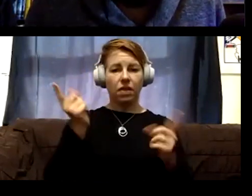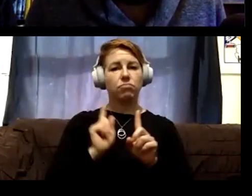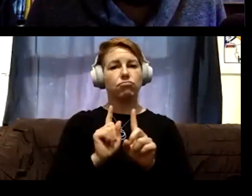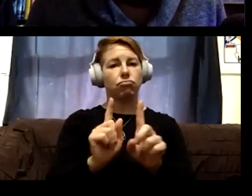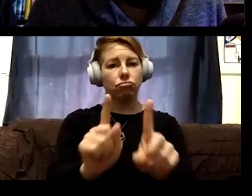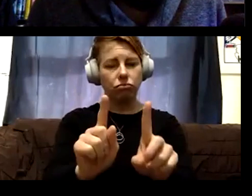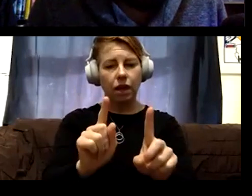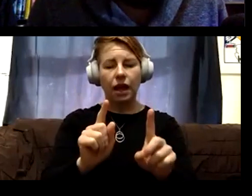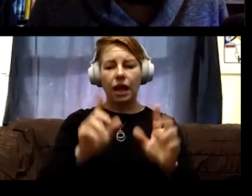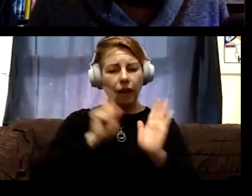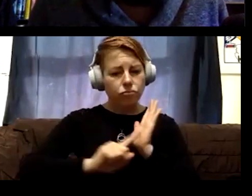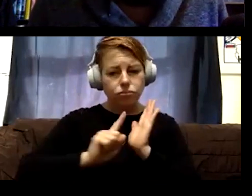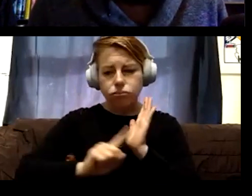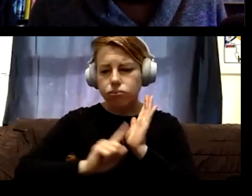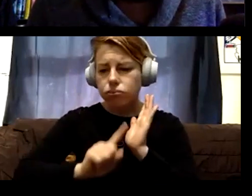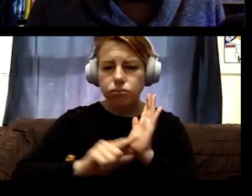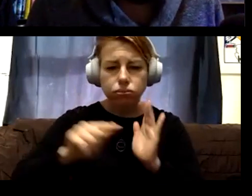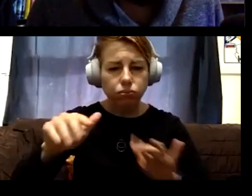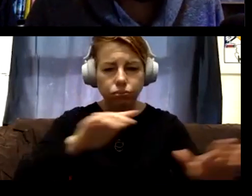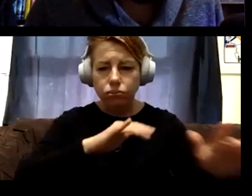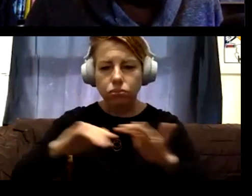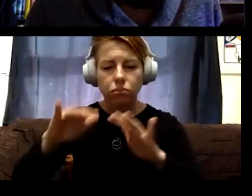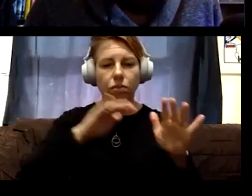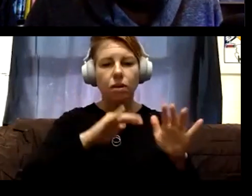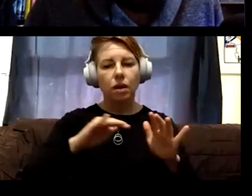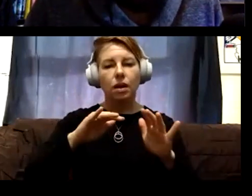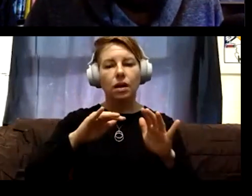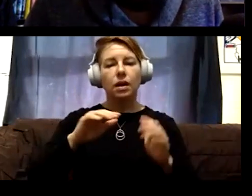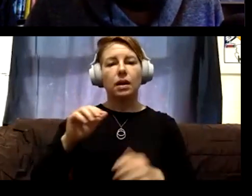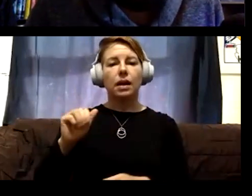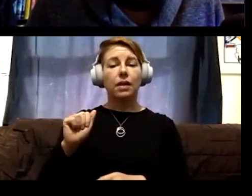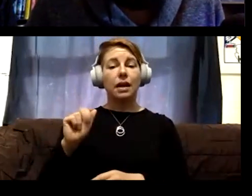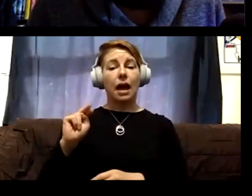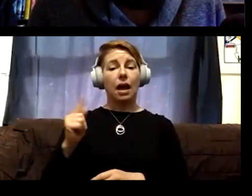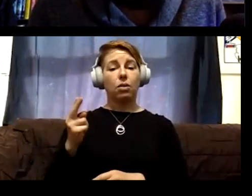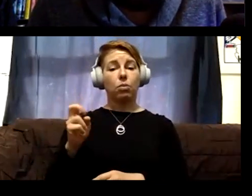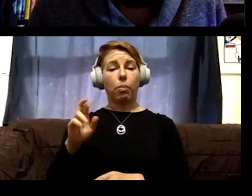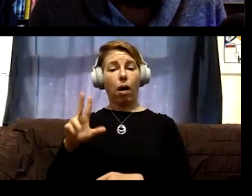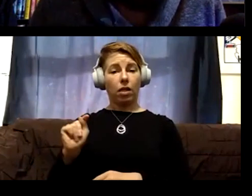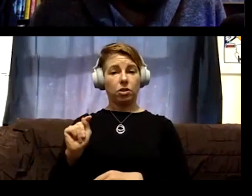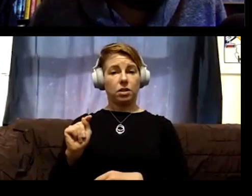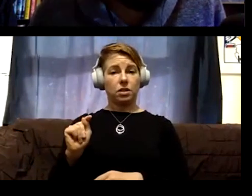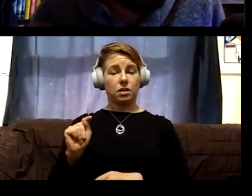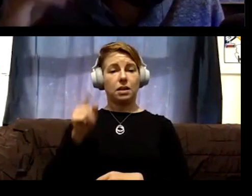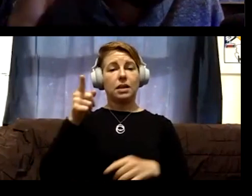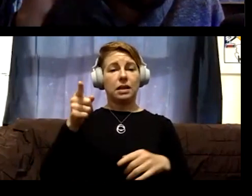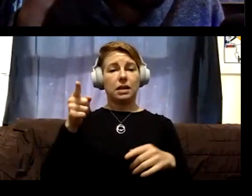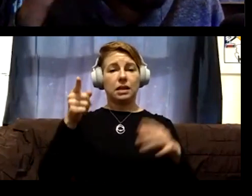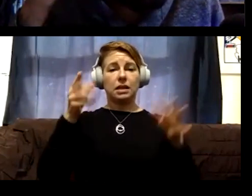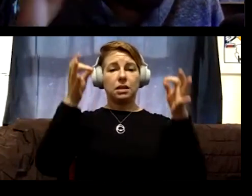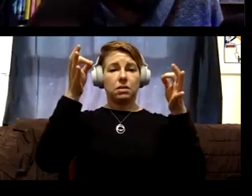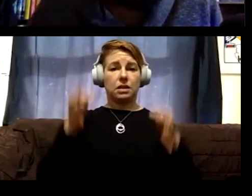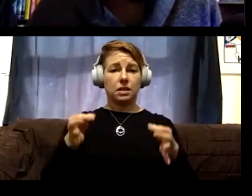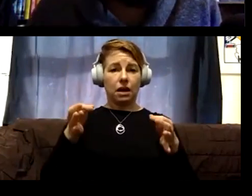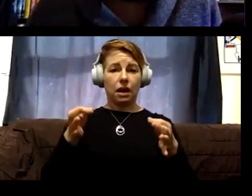some point, we learn that the anthropologist has come to disprove a hypothesis. In the story, it's called Vale's